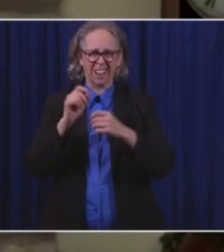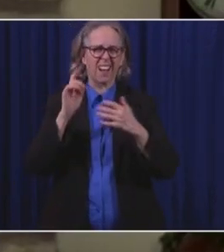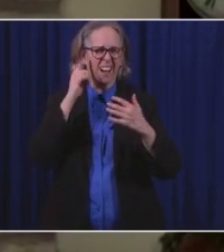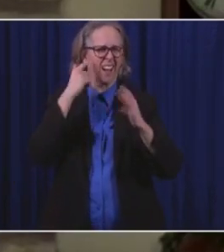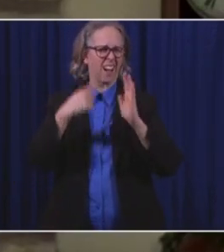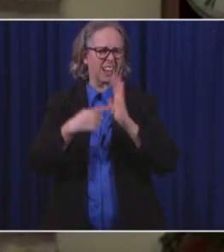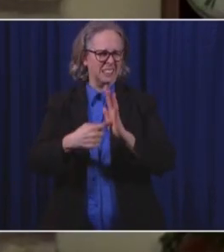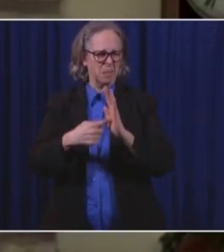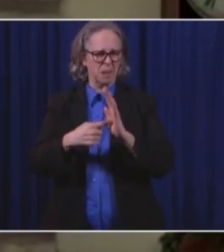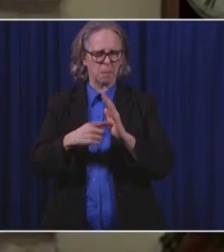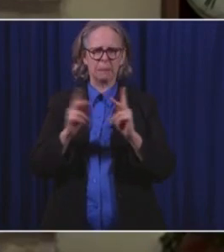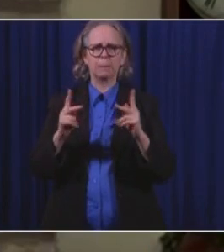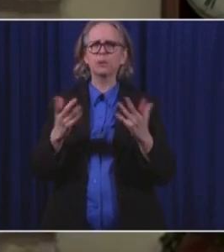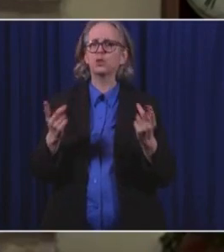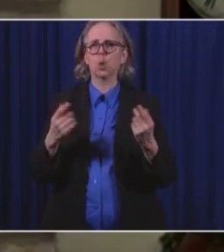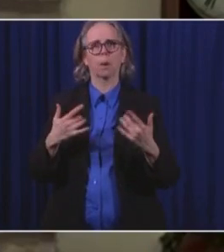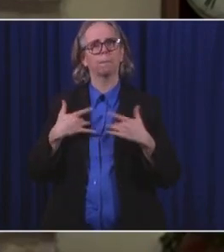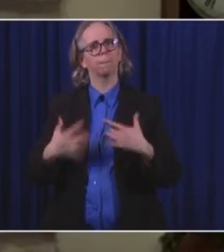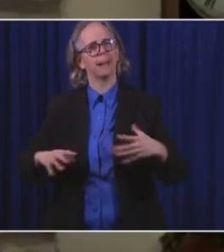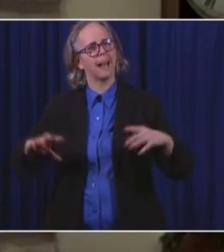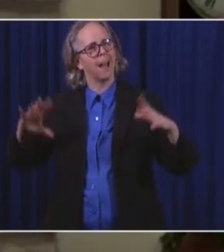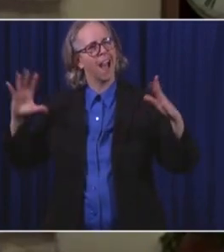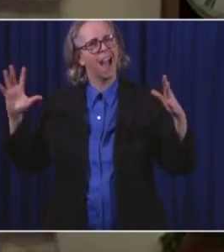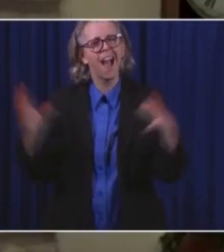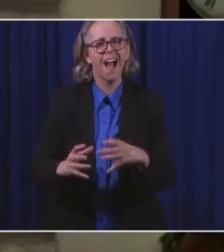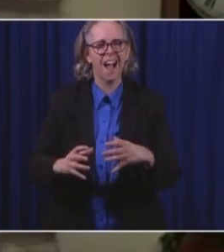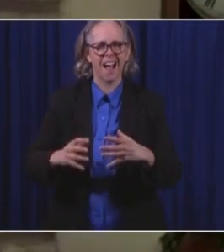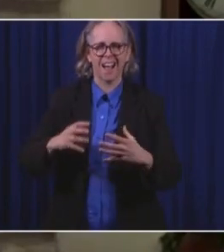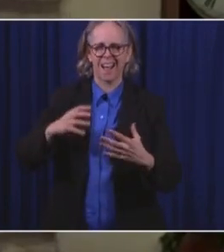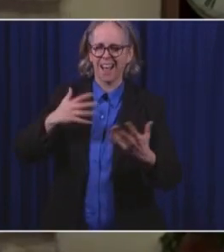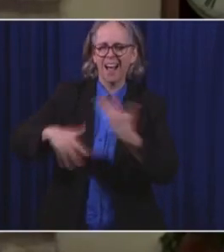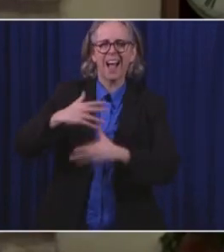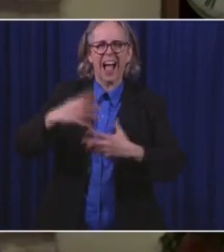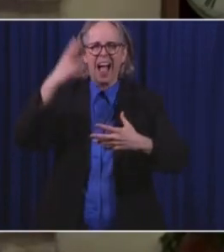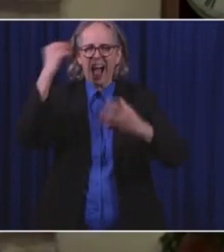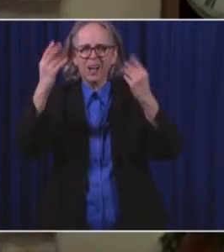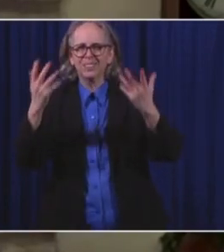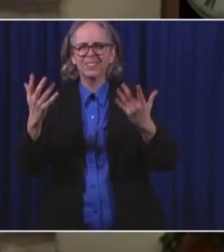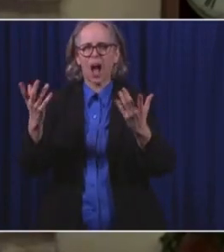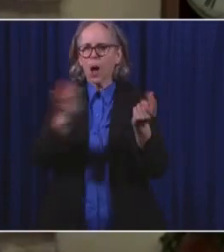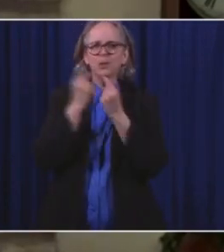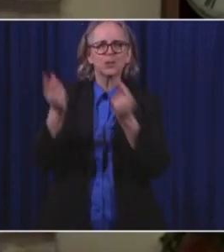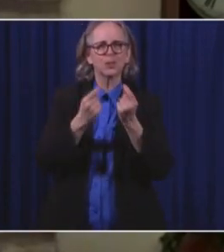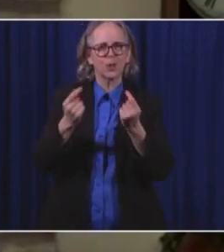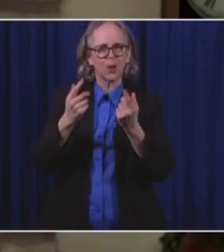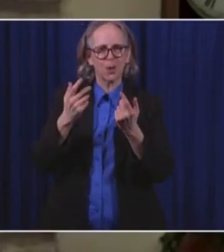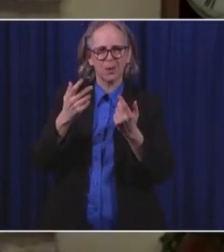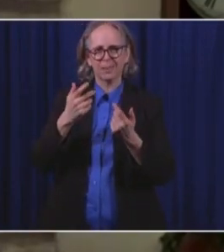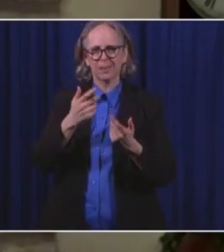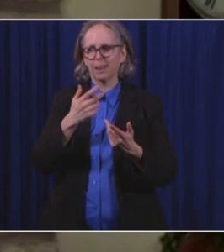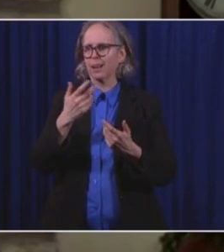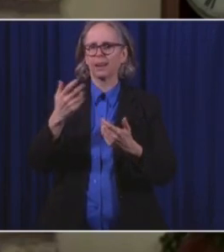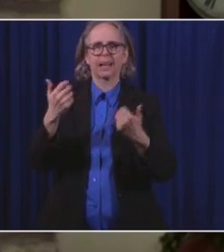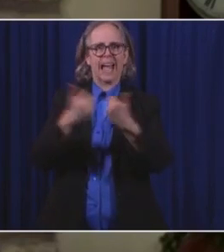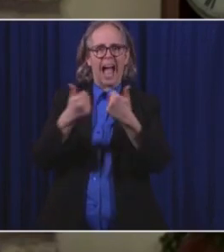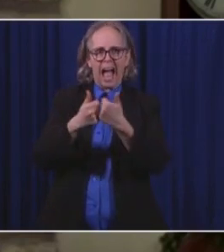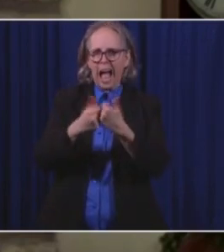gathering together, doing a lot of things, they're watching football, they're doing other things, that this is inherently a dangerous time.